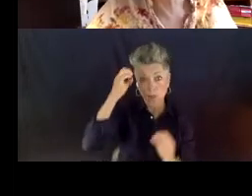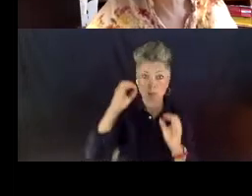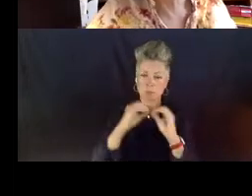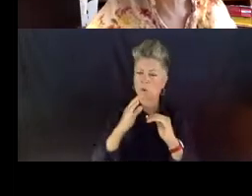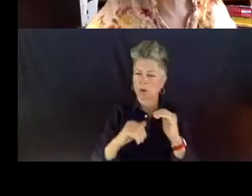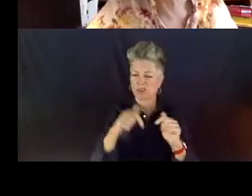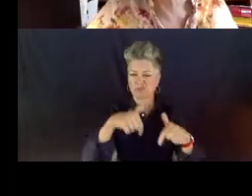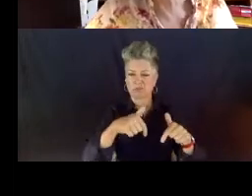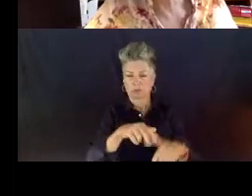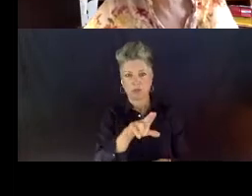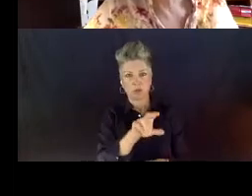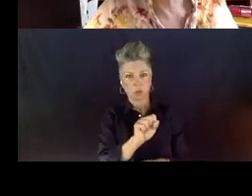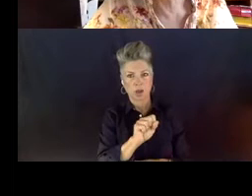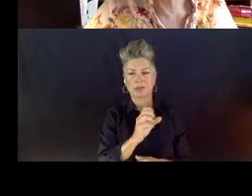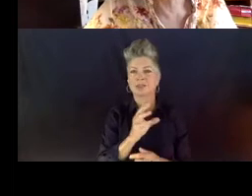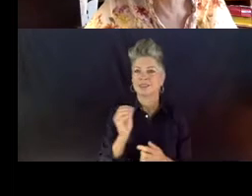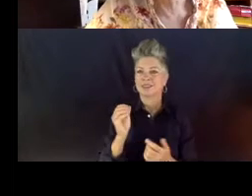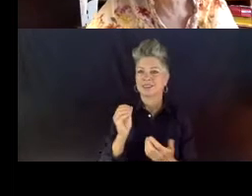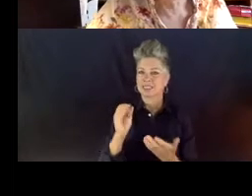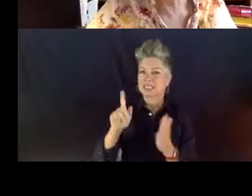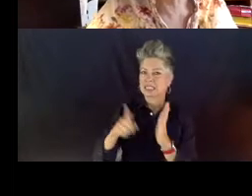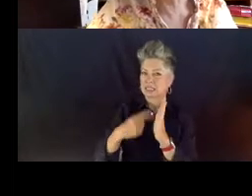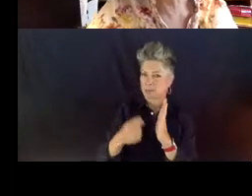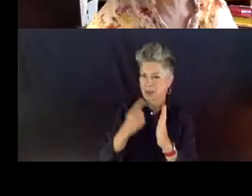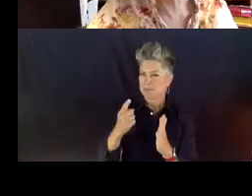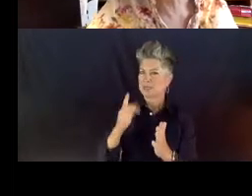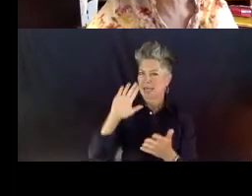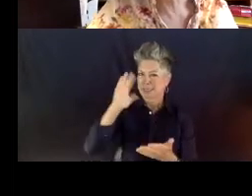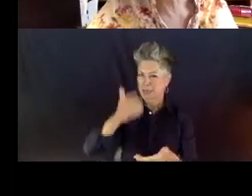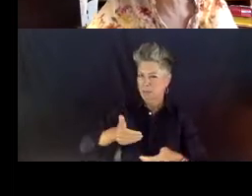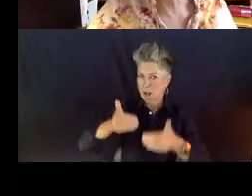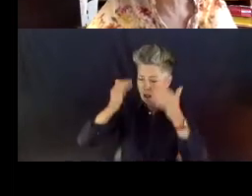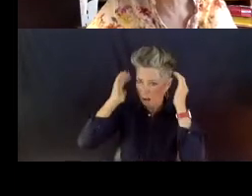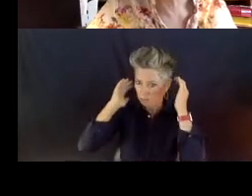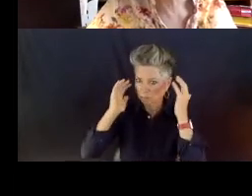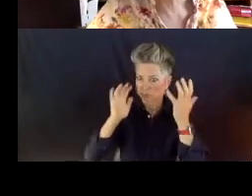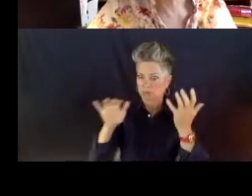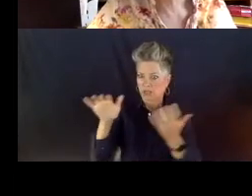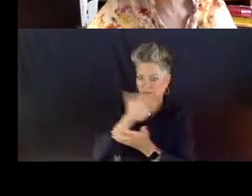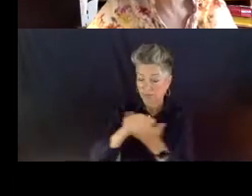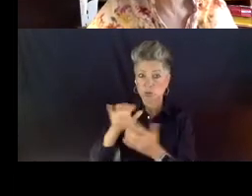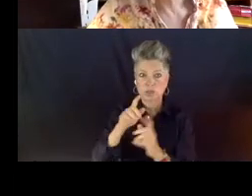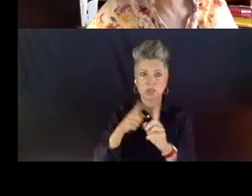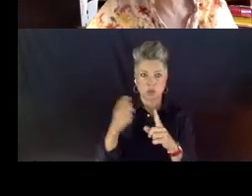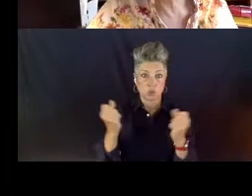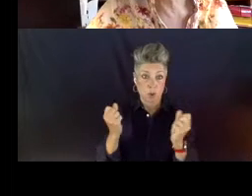that sometimes they seem a bit confusing to motorists.